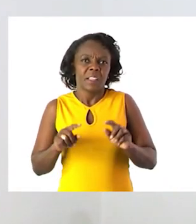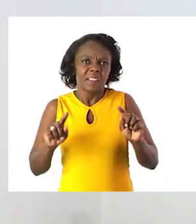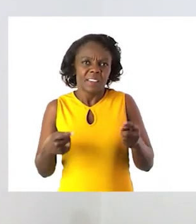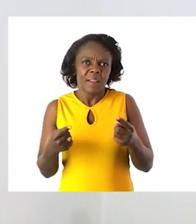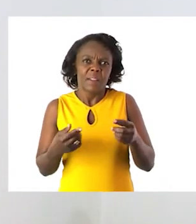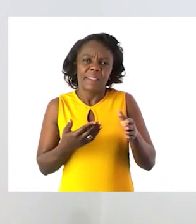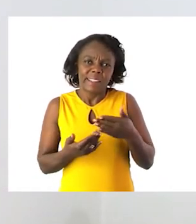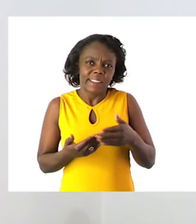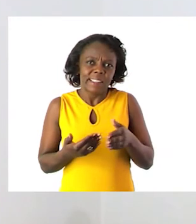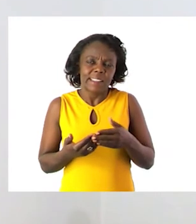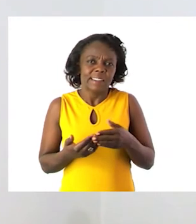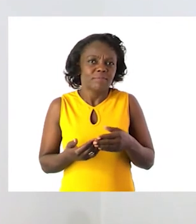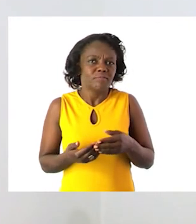without